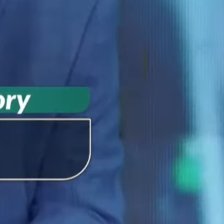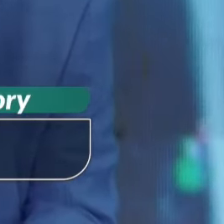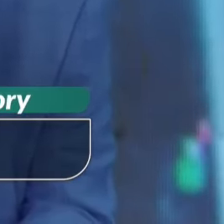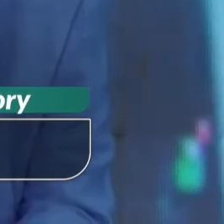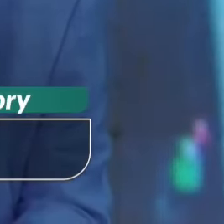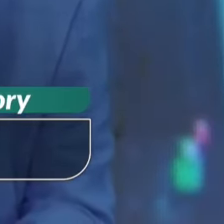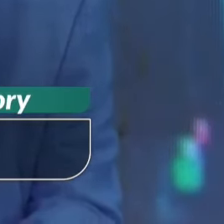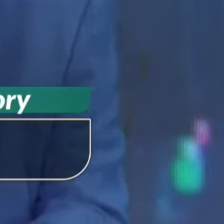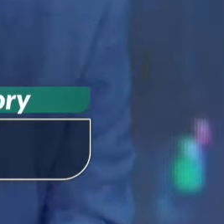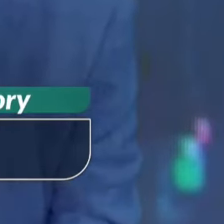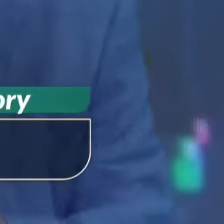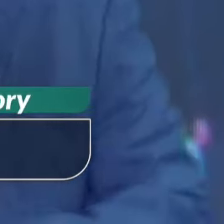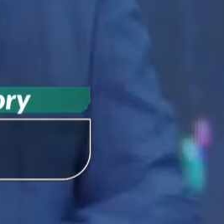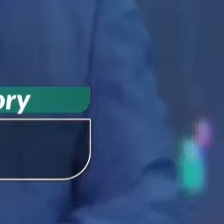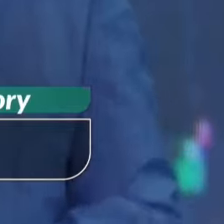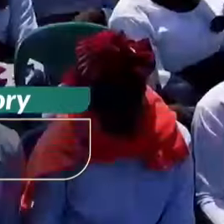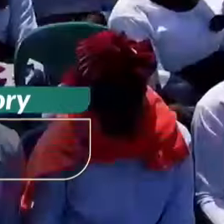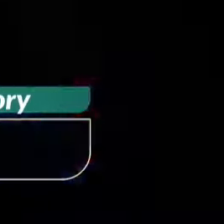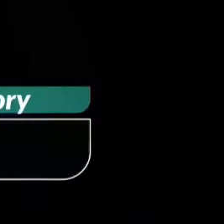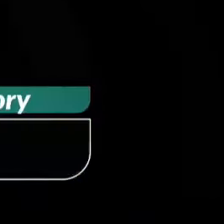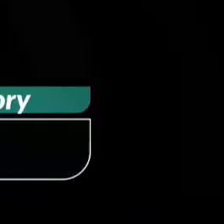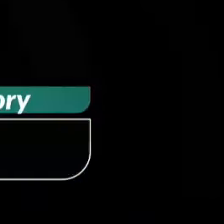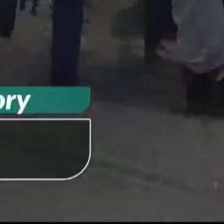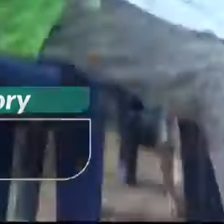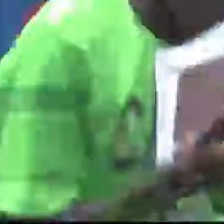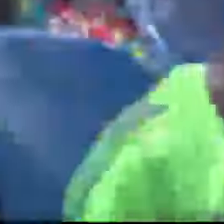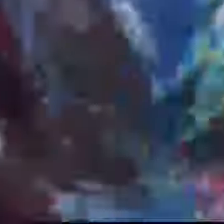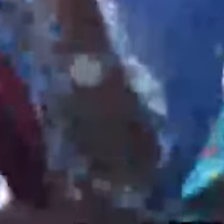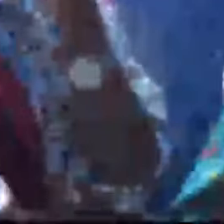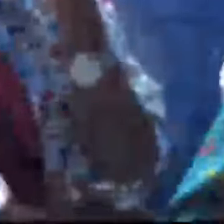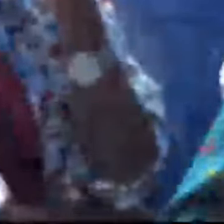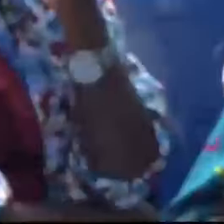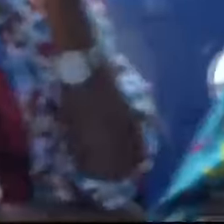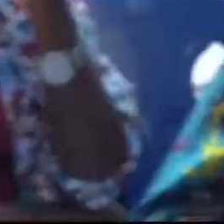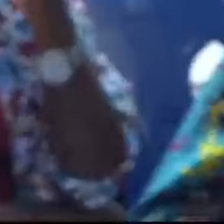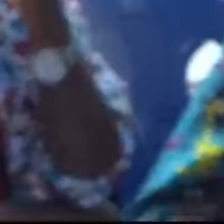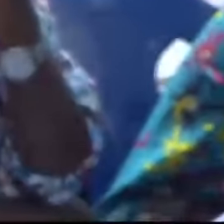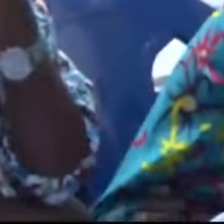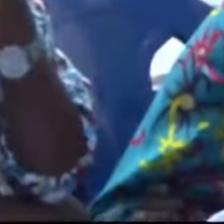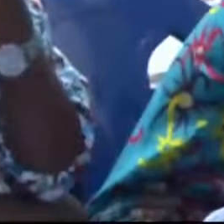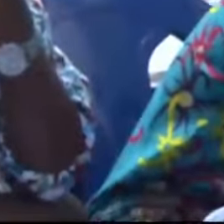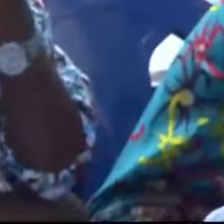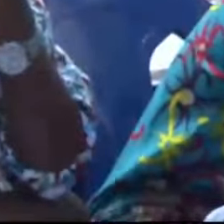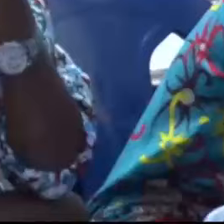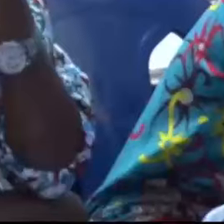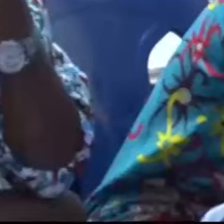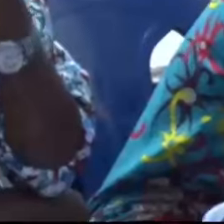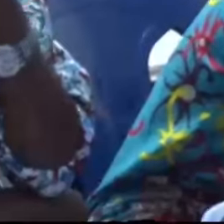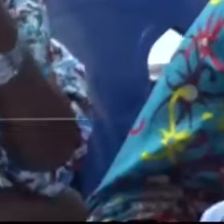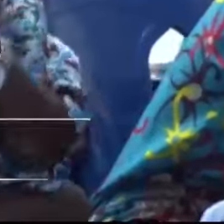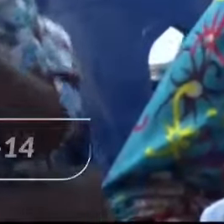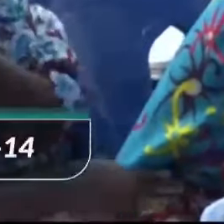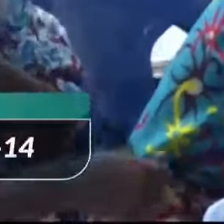you up from where you are to where you ought to be in Jesus' name. And then chief there is